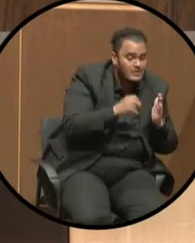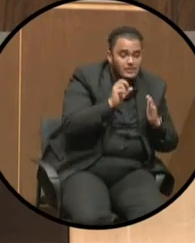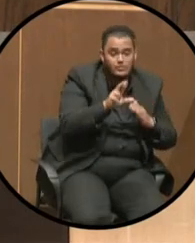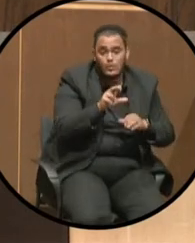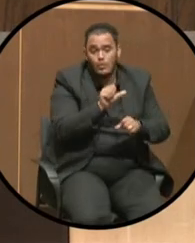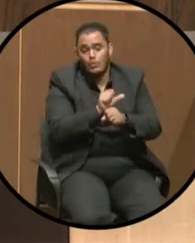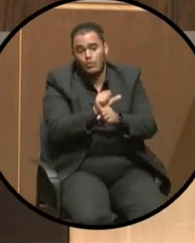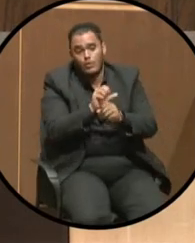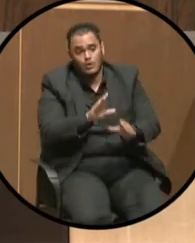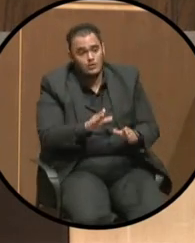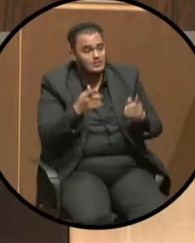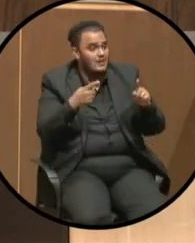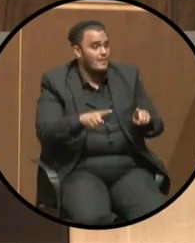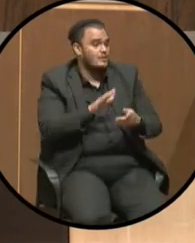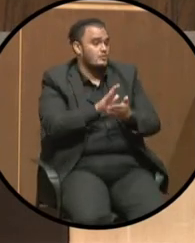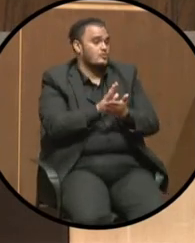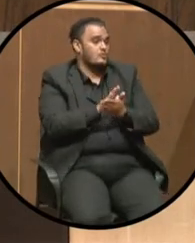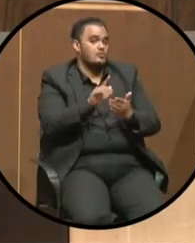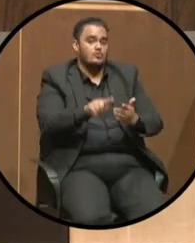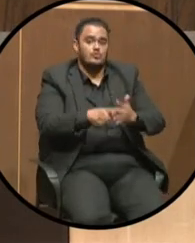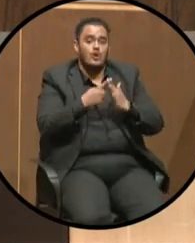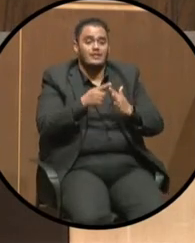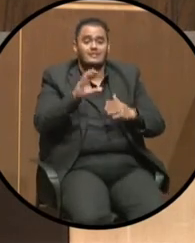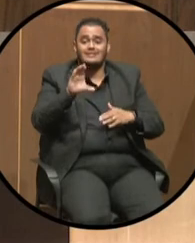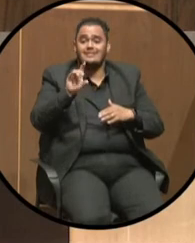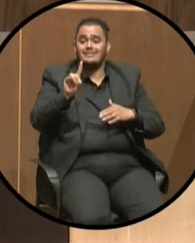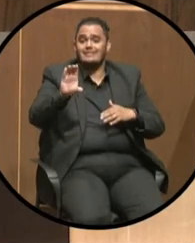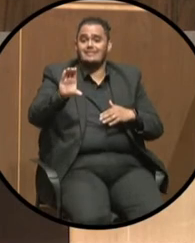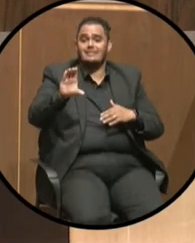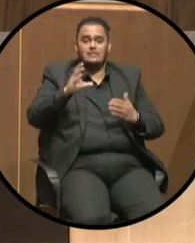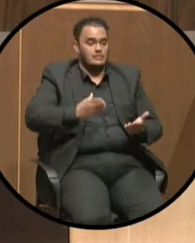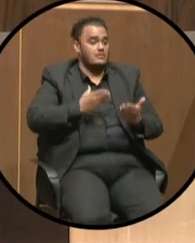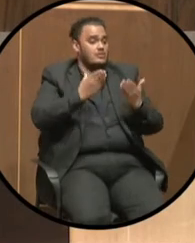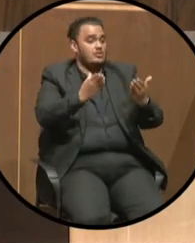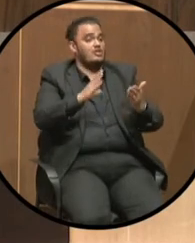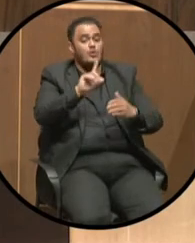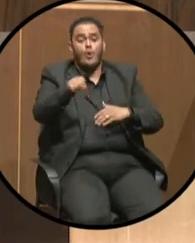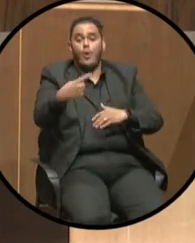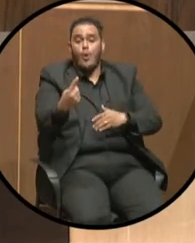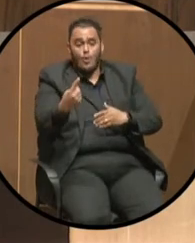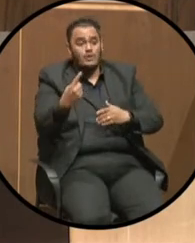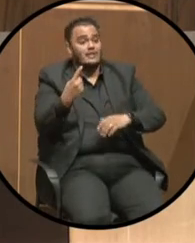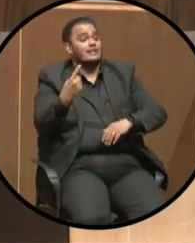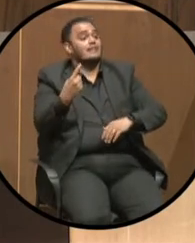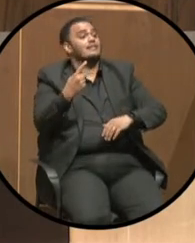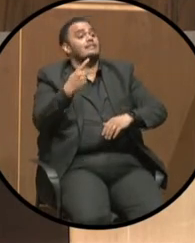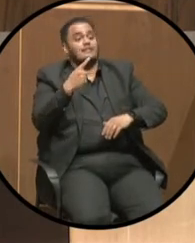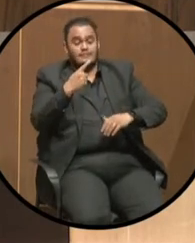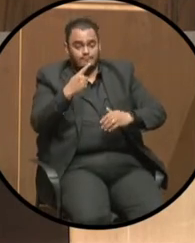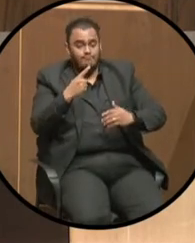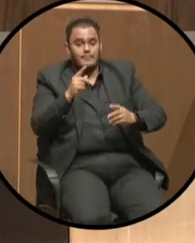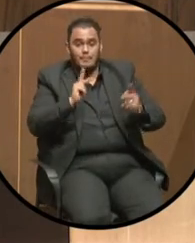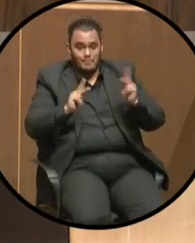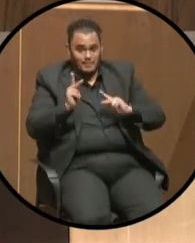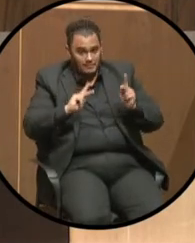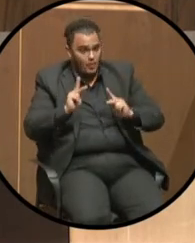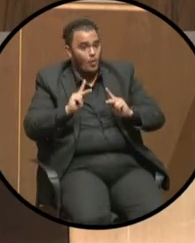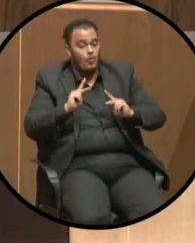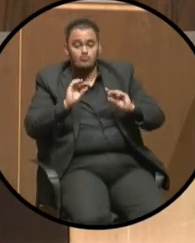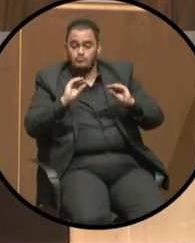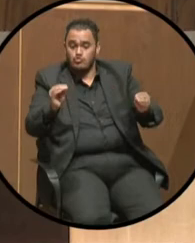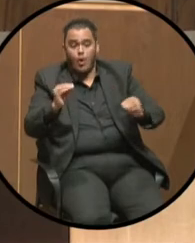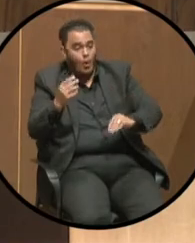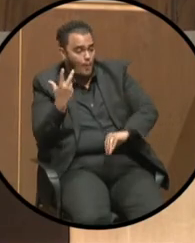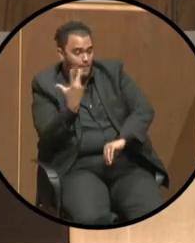The CDC recommends that only vaccinated people should not wear masks indoors. That means all unvaccinated should